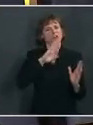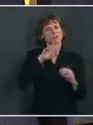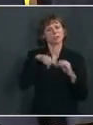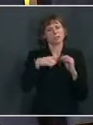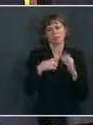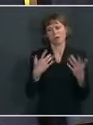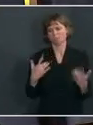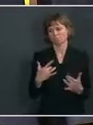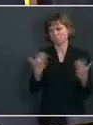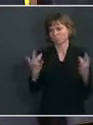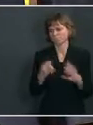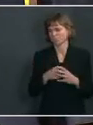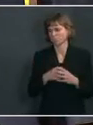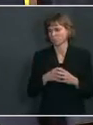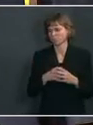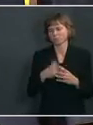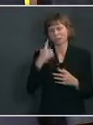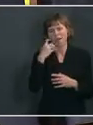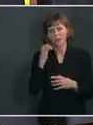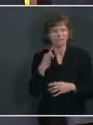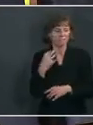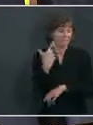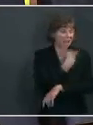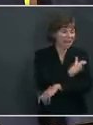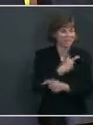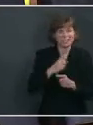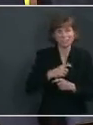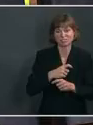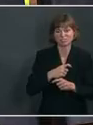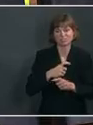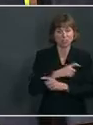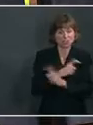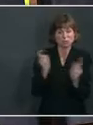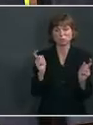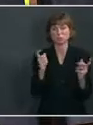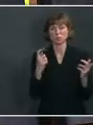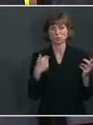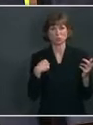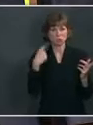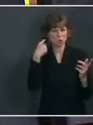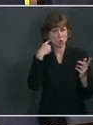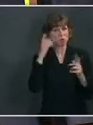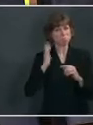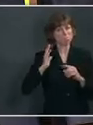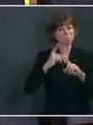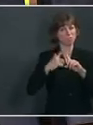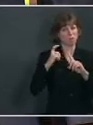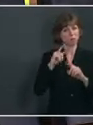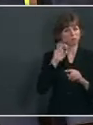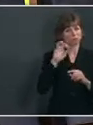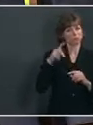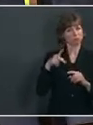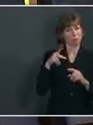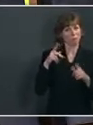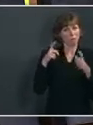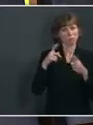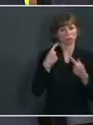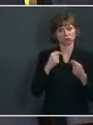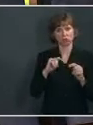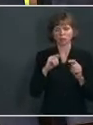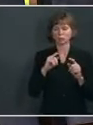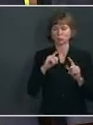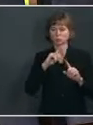things. Given the vaccine distribution, some of what you inherited from the Trump administration, mm-hmm. trying to roll out executive